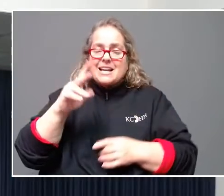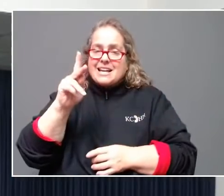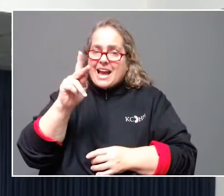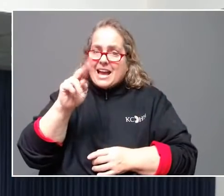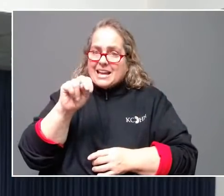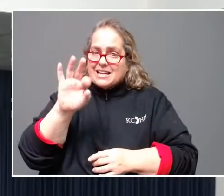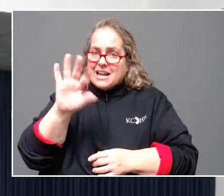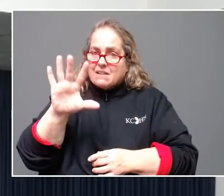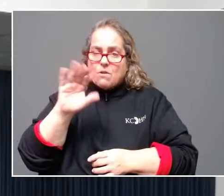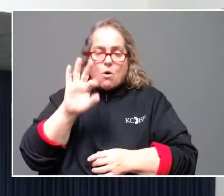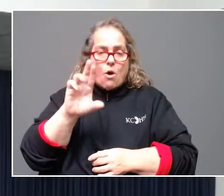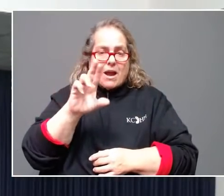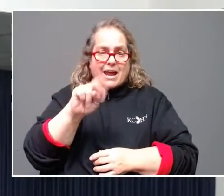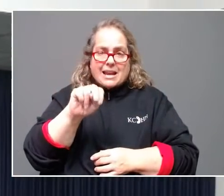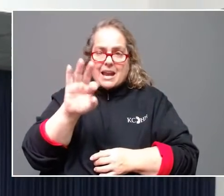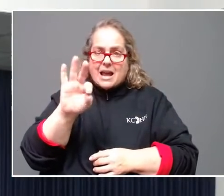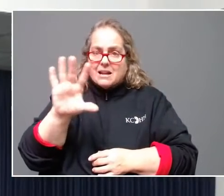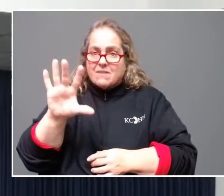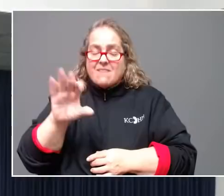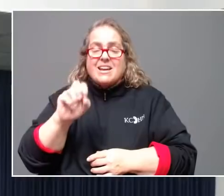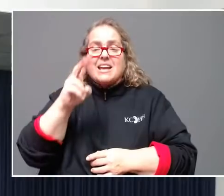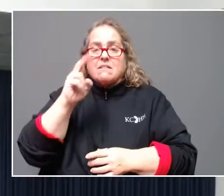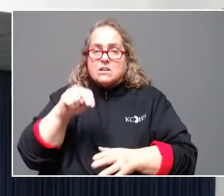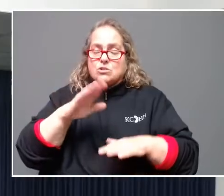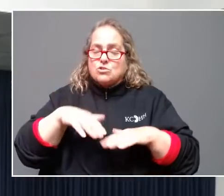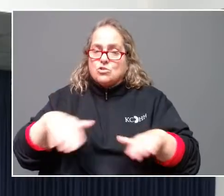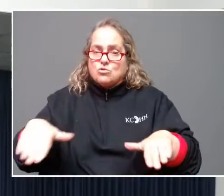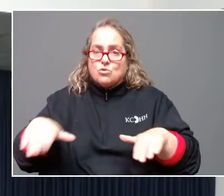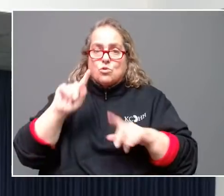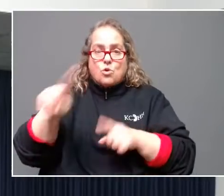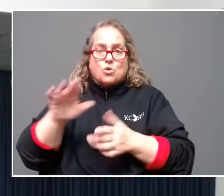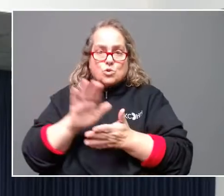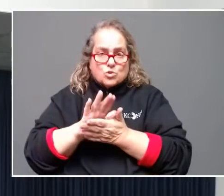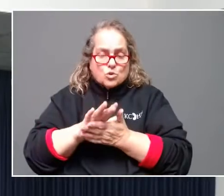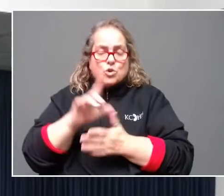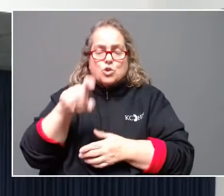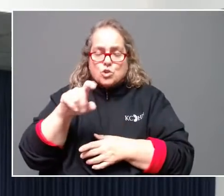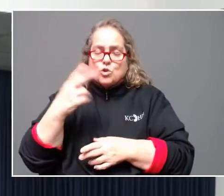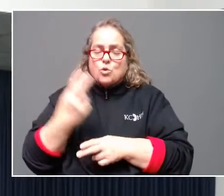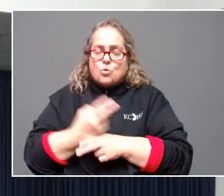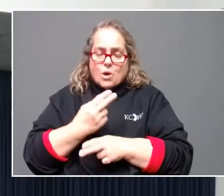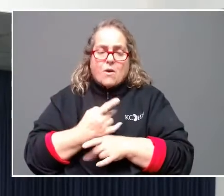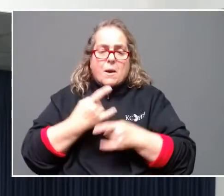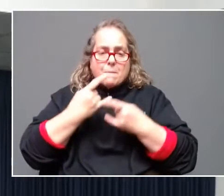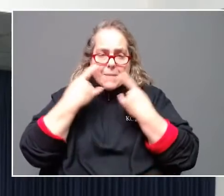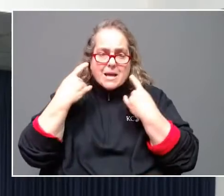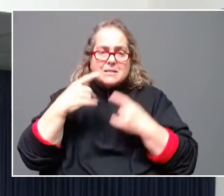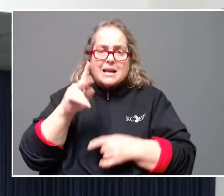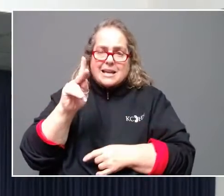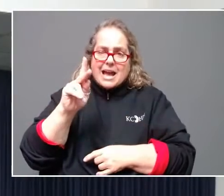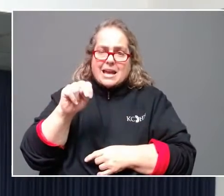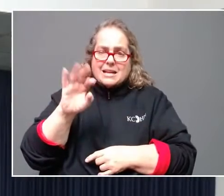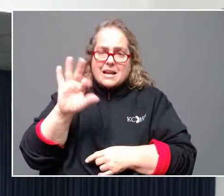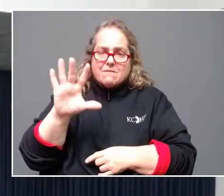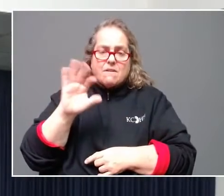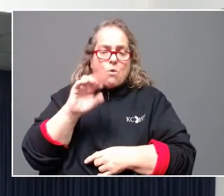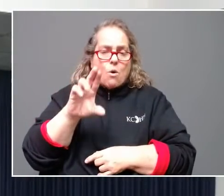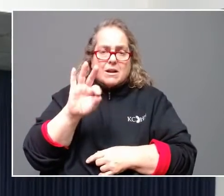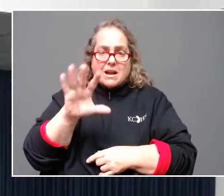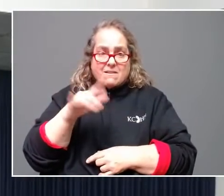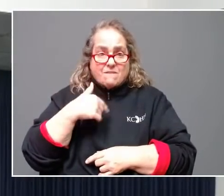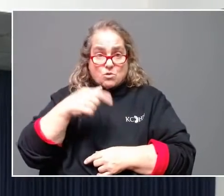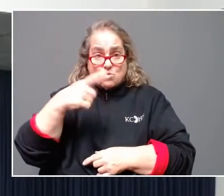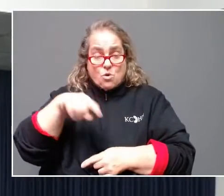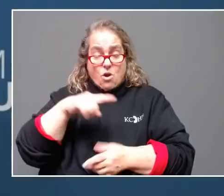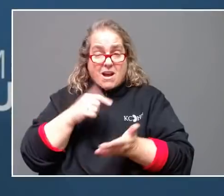and suggested that even children heading to school need to be upgrading their mask. Have you all had any discussion about